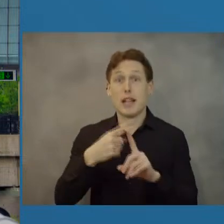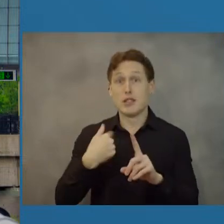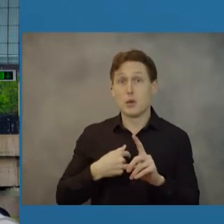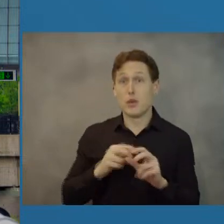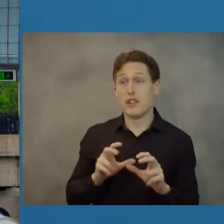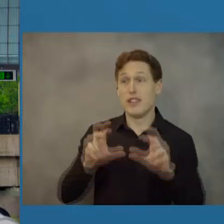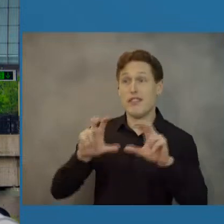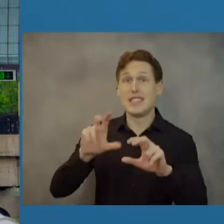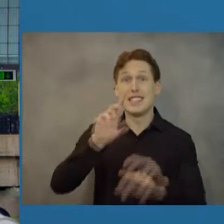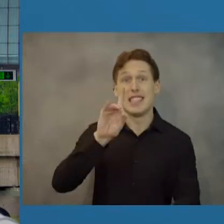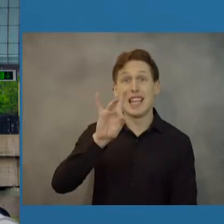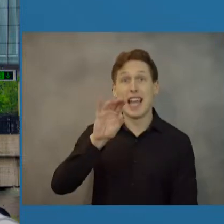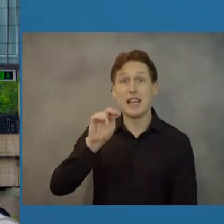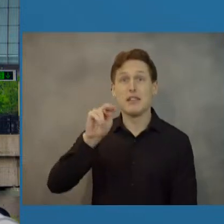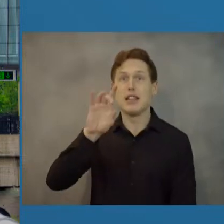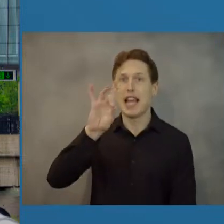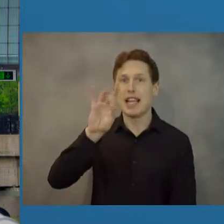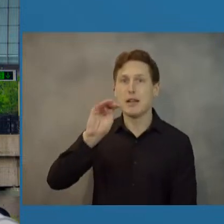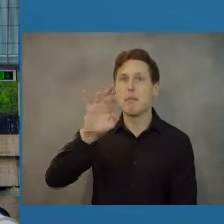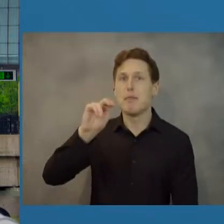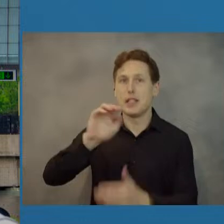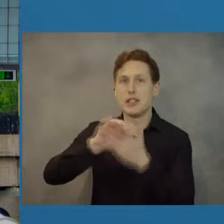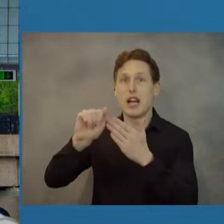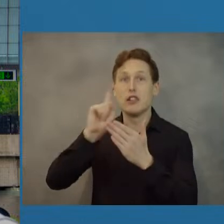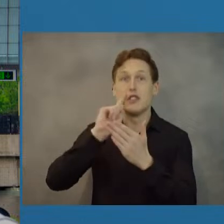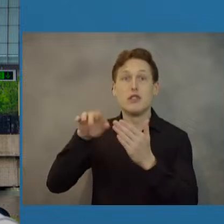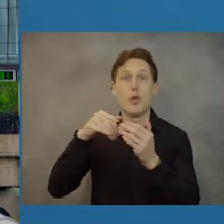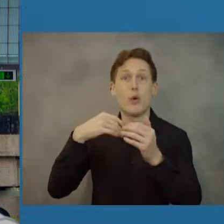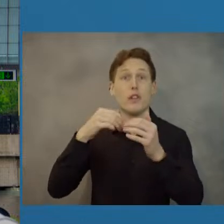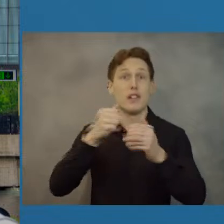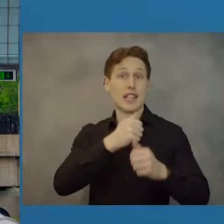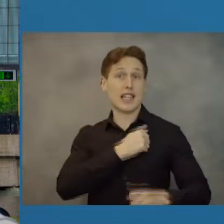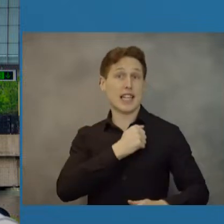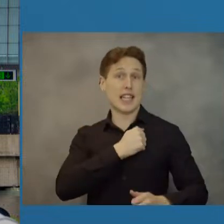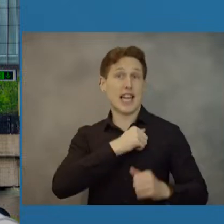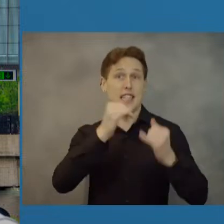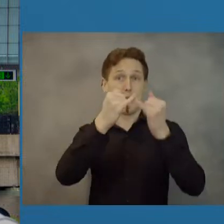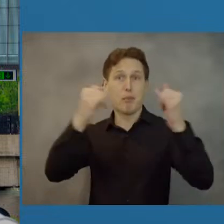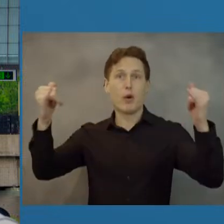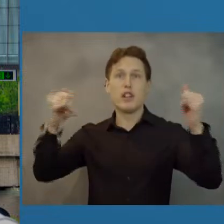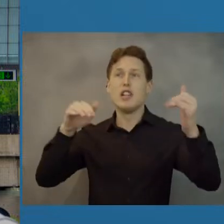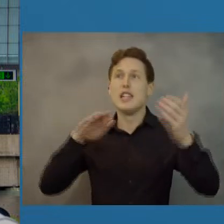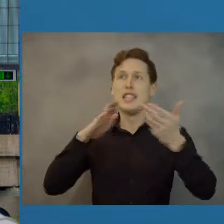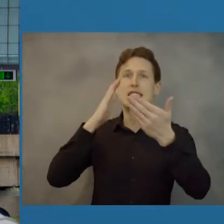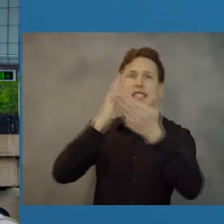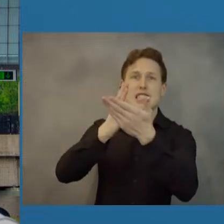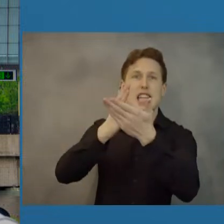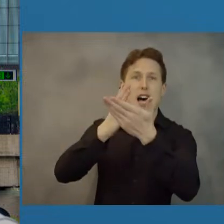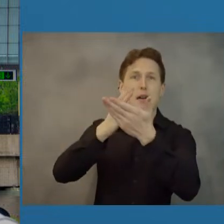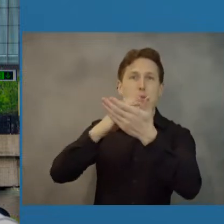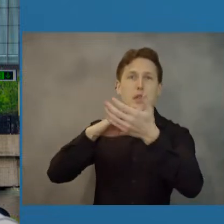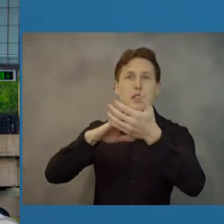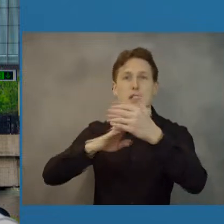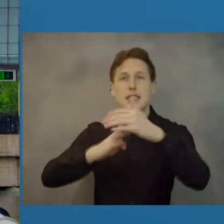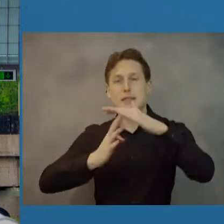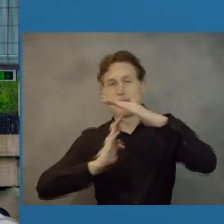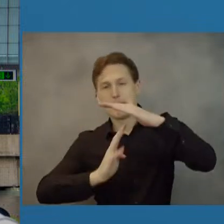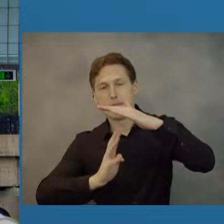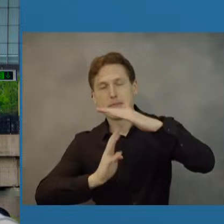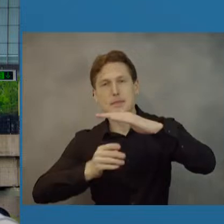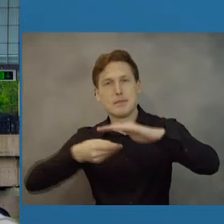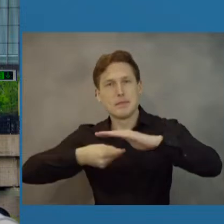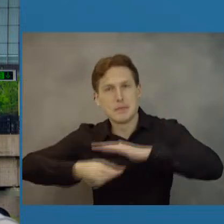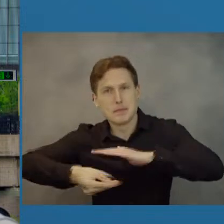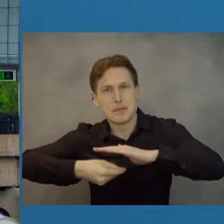giving us the dedicated law enforcement and technology to stop transnational criminal organizations and the trafficking